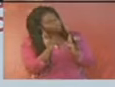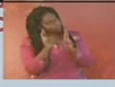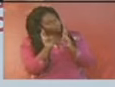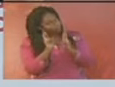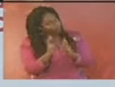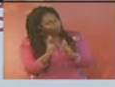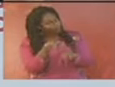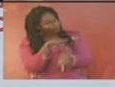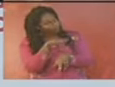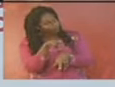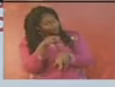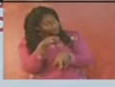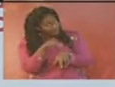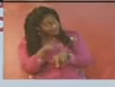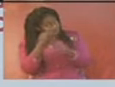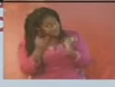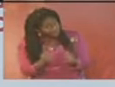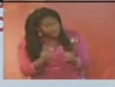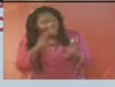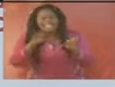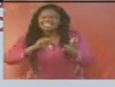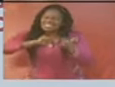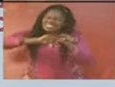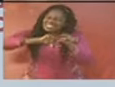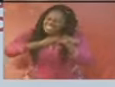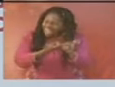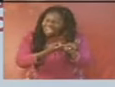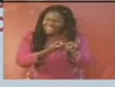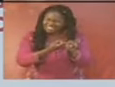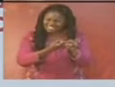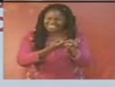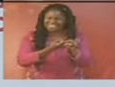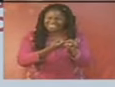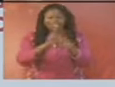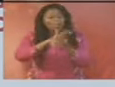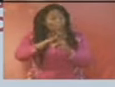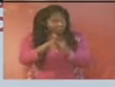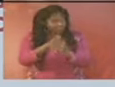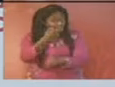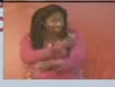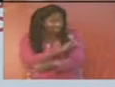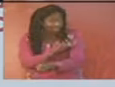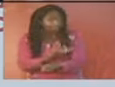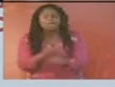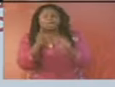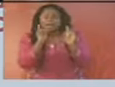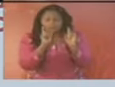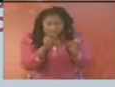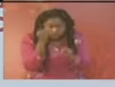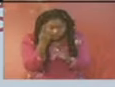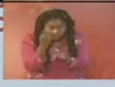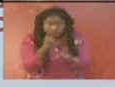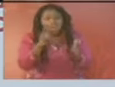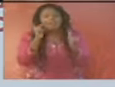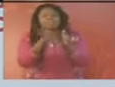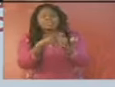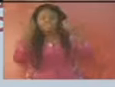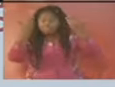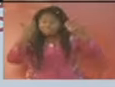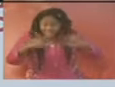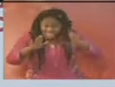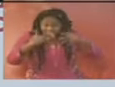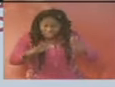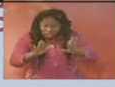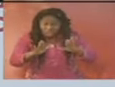here, so we could have ended the flu vaccination drive, ended, done and dusted, and start up the